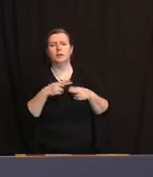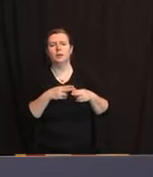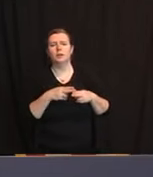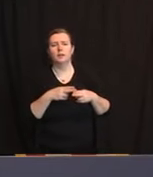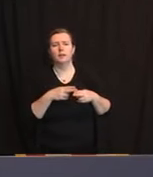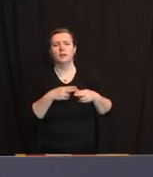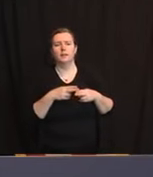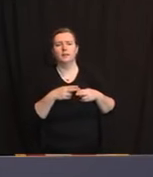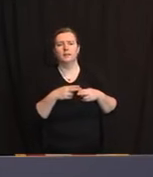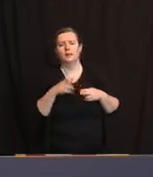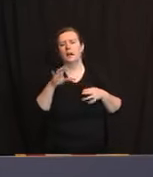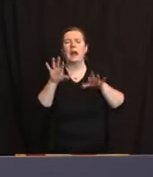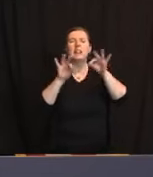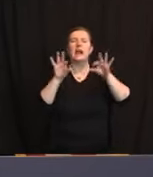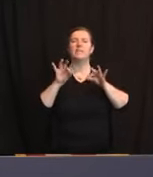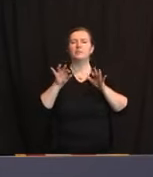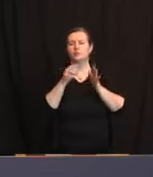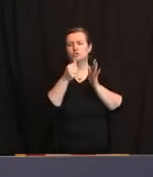than any of us thought.